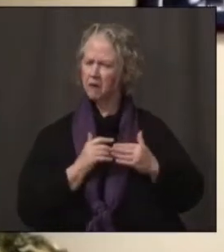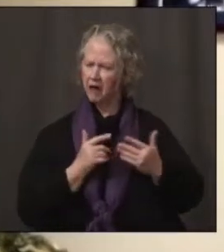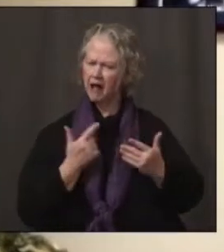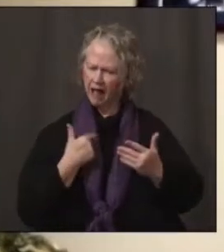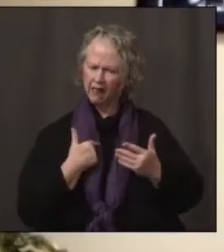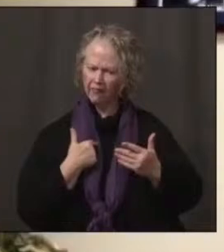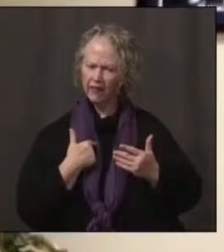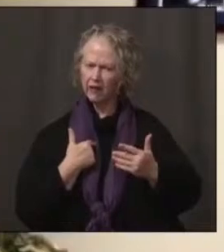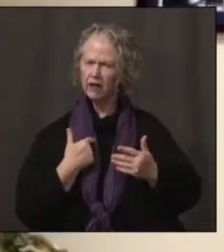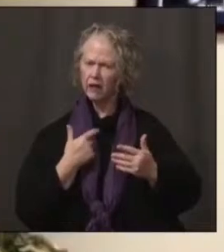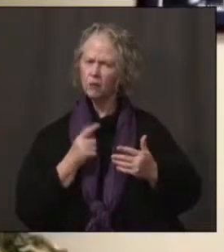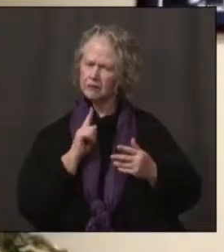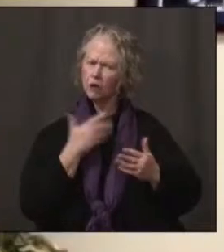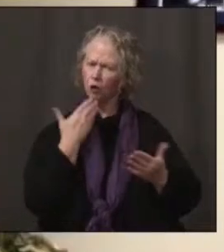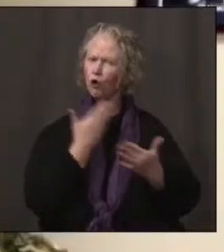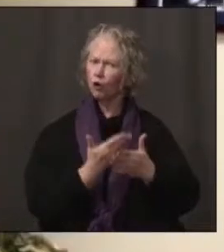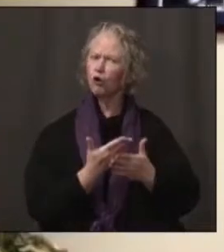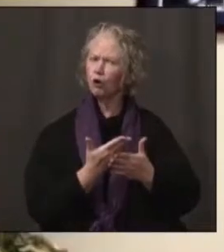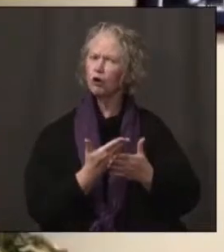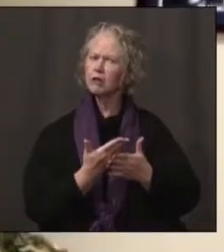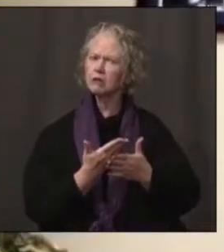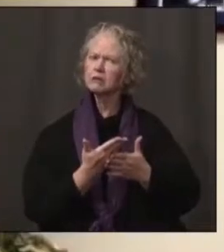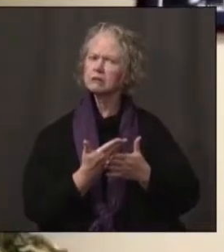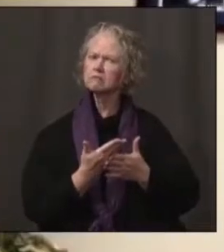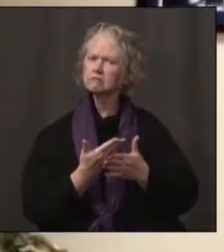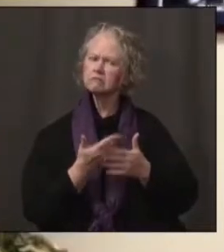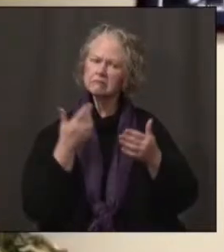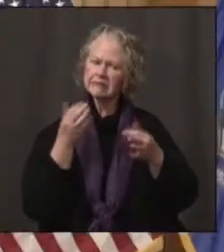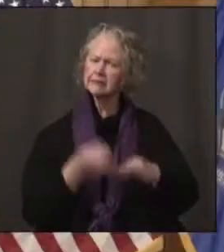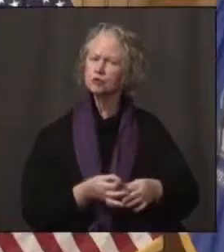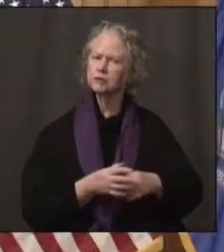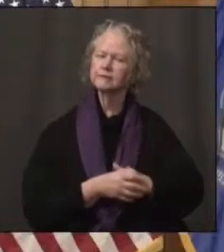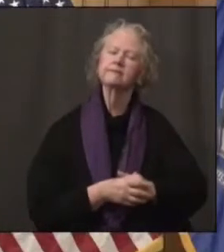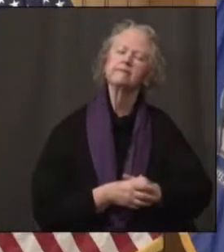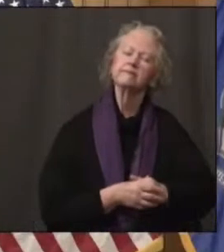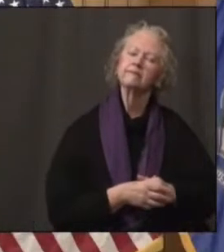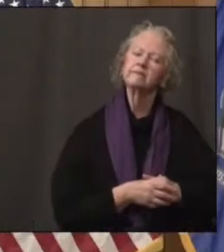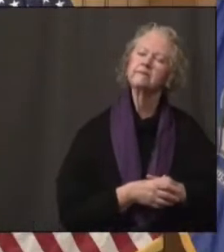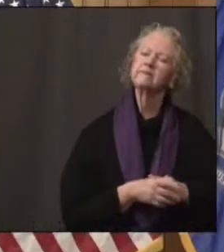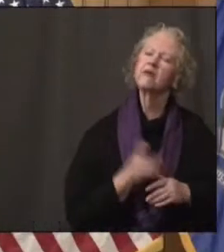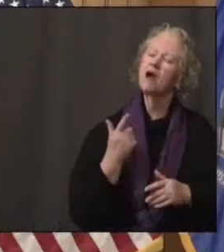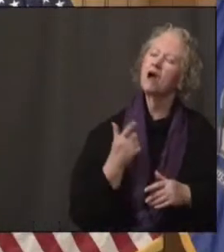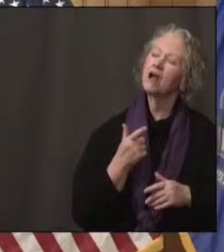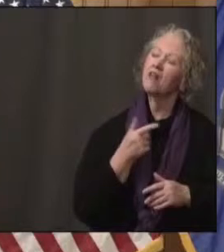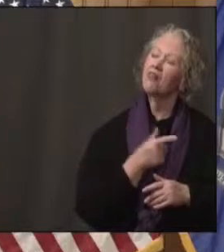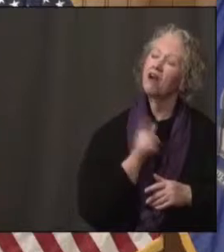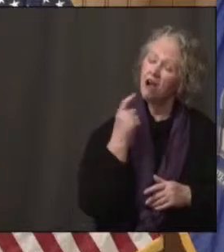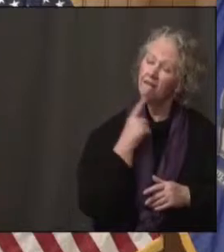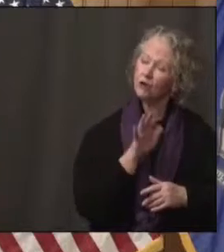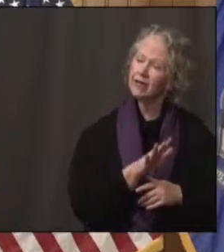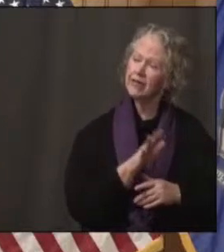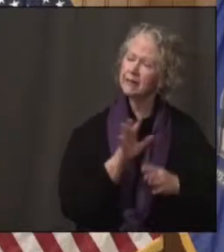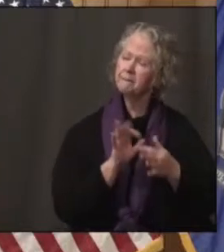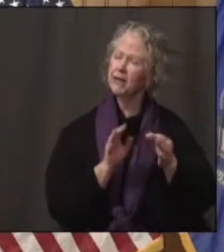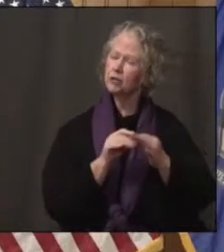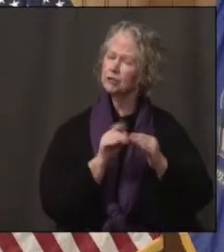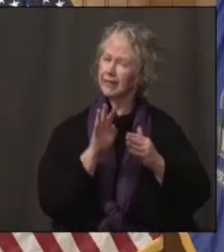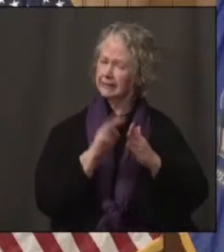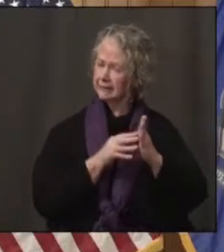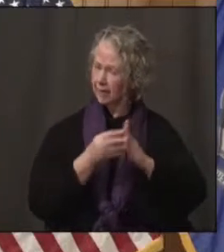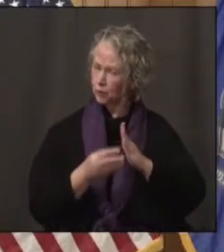in a very decent place. Okay. And in terms of this schedule that the governor mentioned earlier